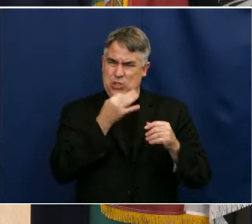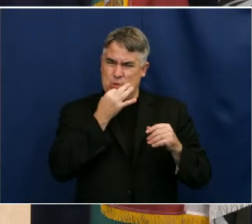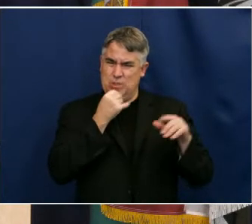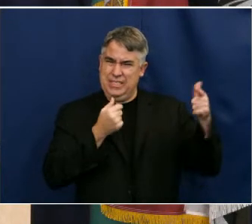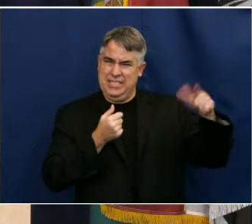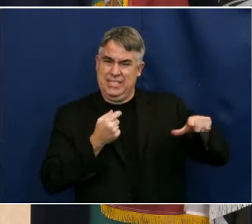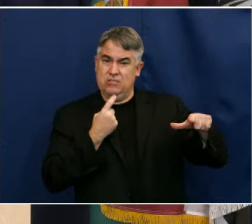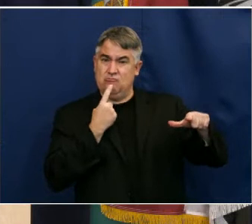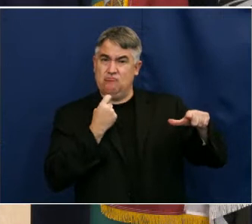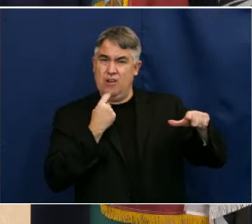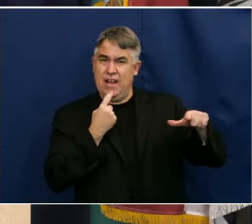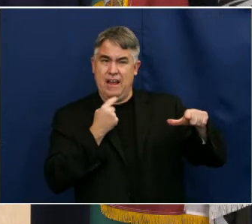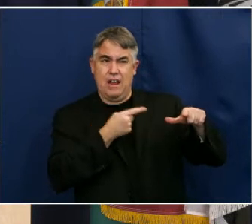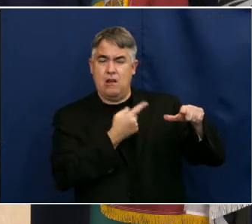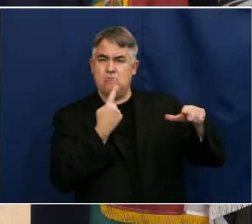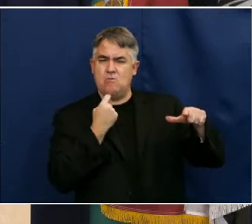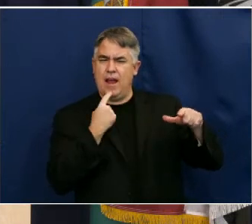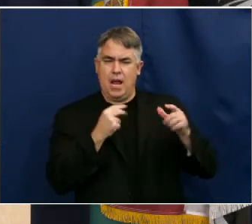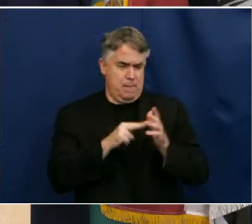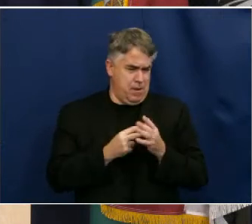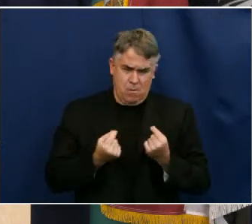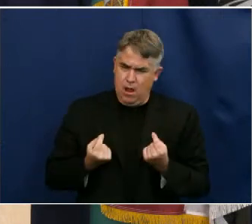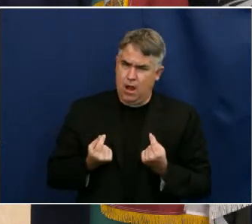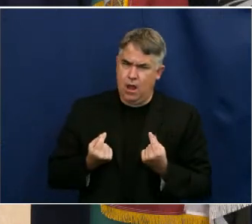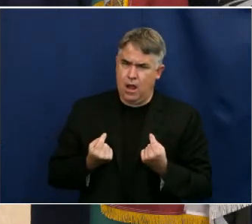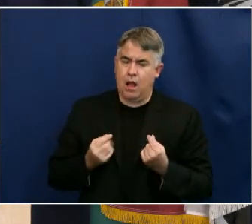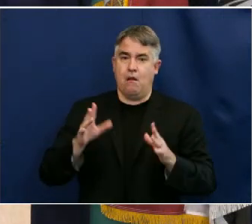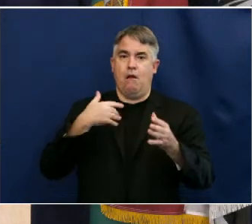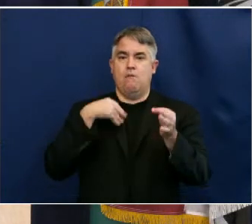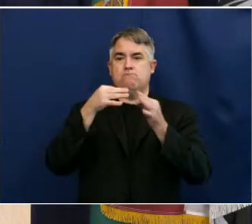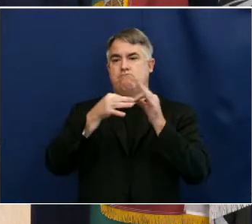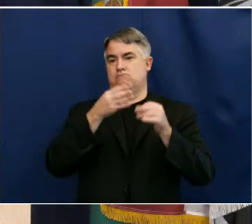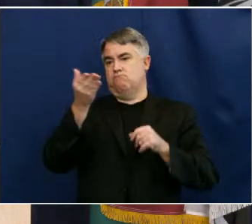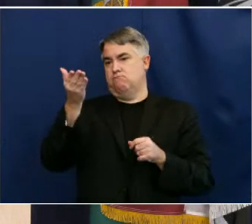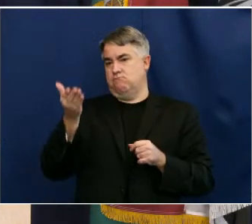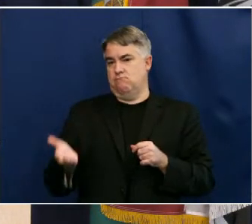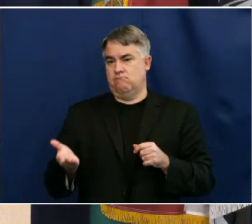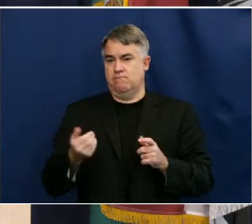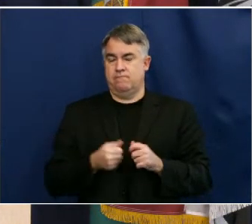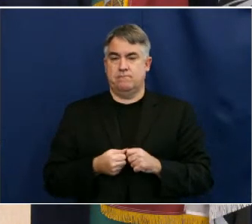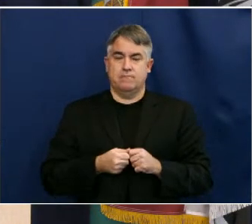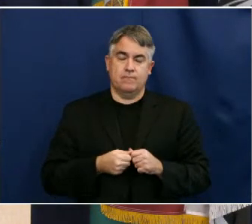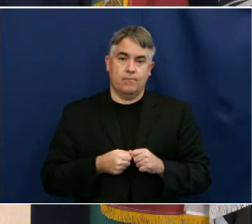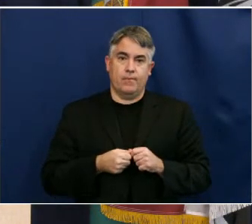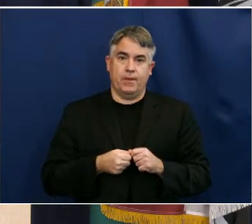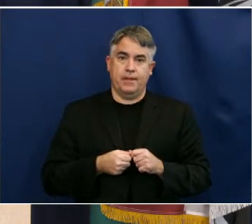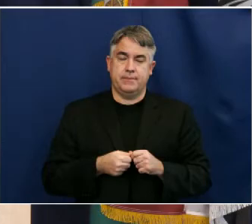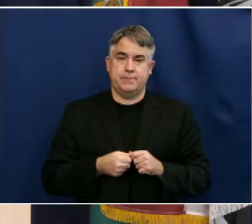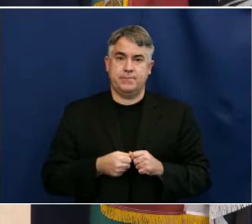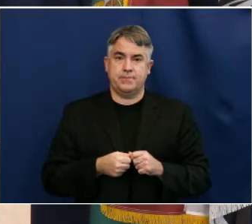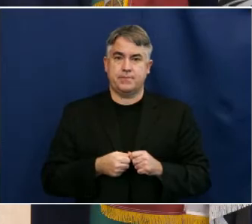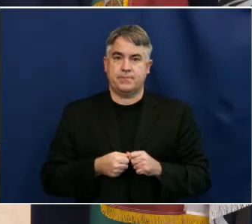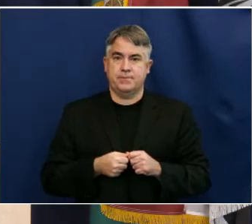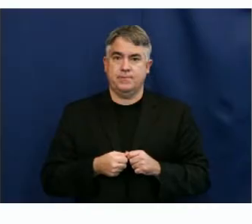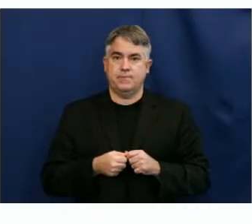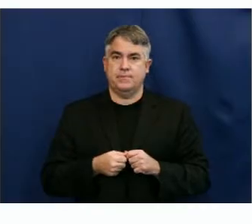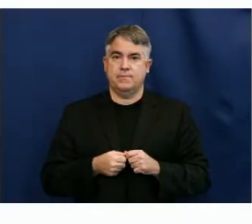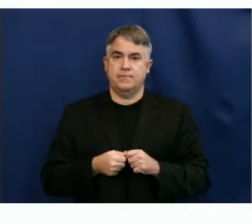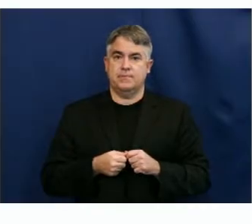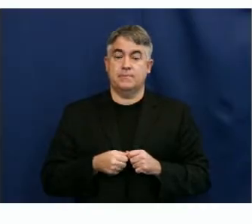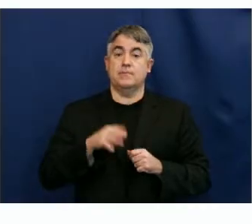look like if we do arrive there, and I think we have a slide to represent that. Changes from the purple tier, if we were to move into the red